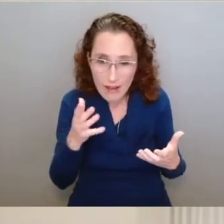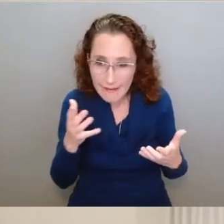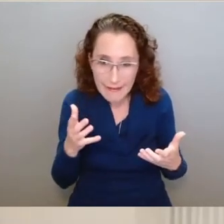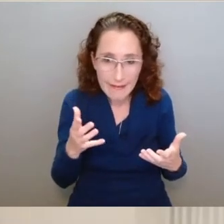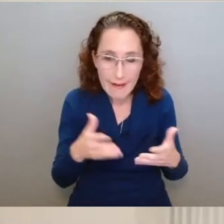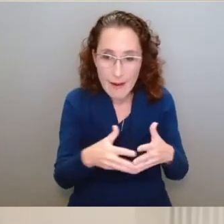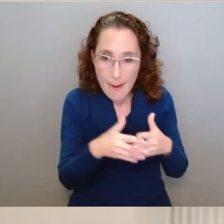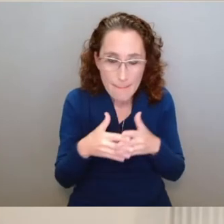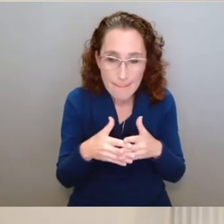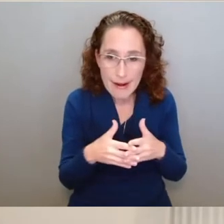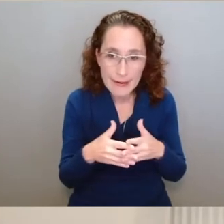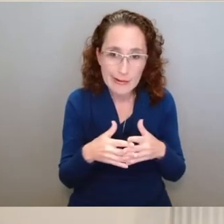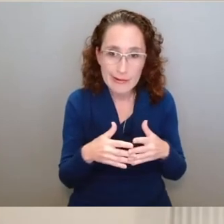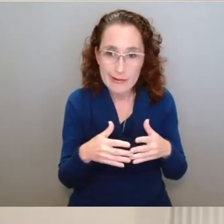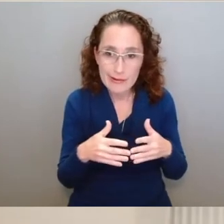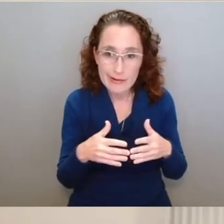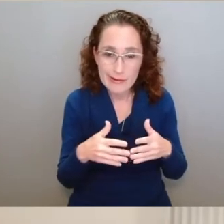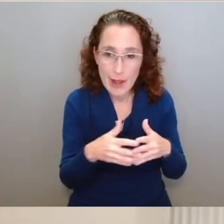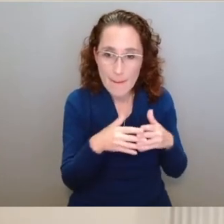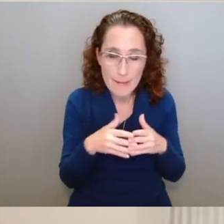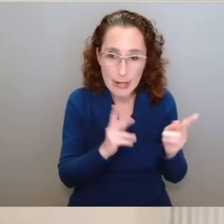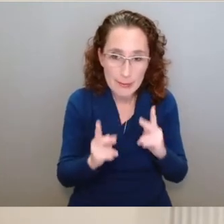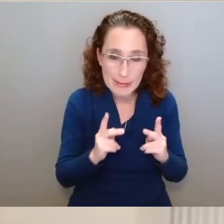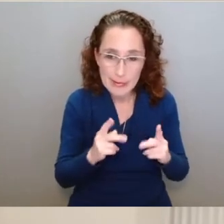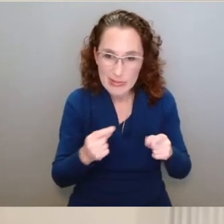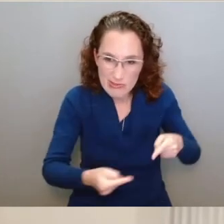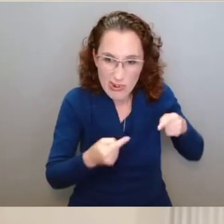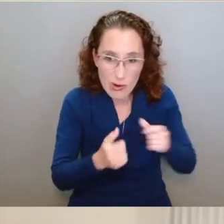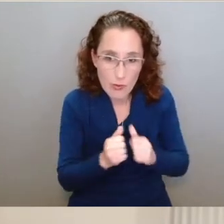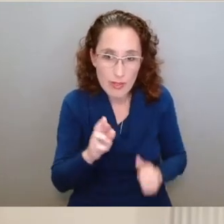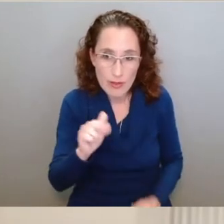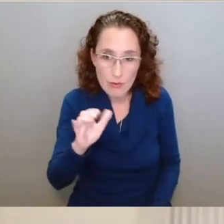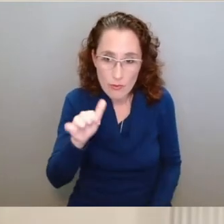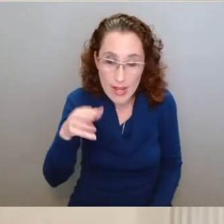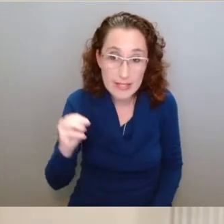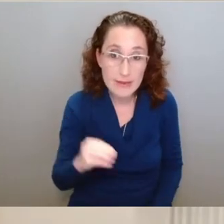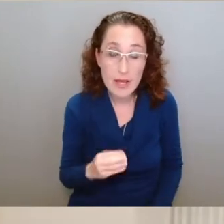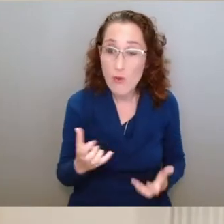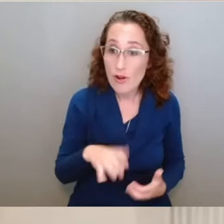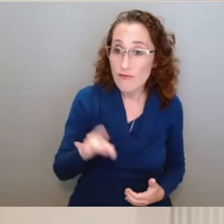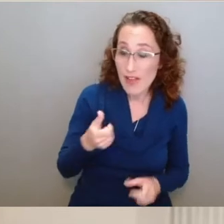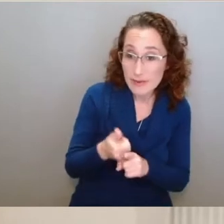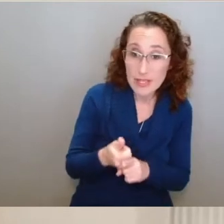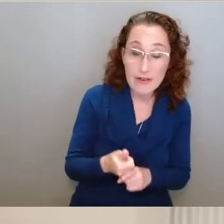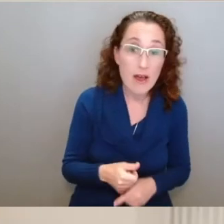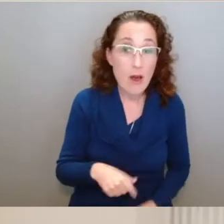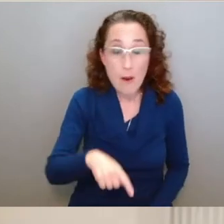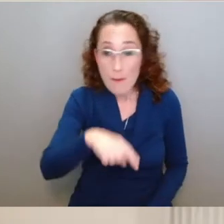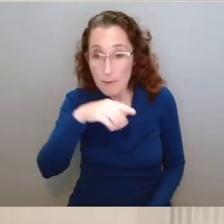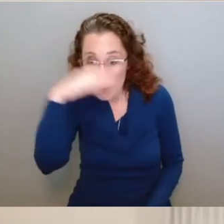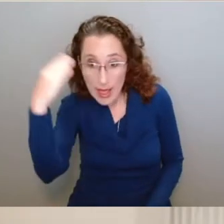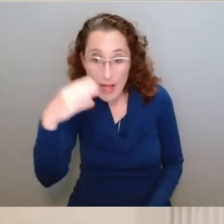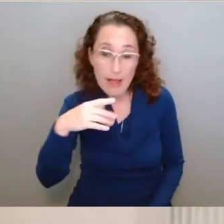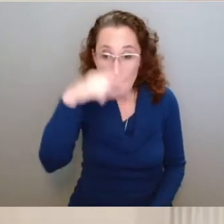struggle with racism that they can all see themselves in. Black, white, brown, indigenous,